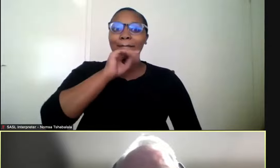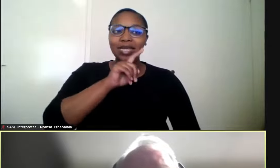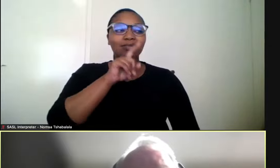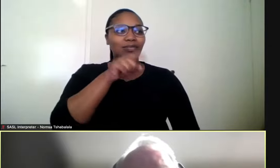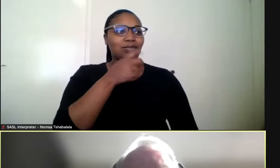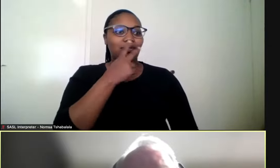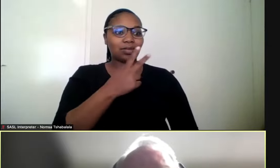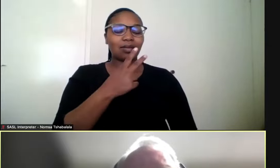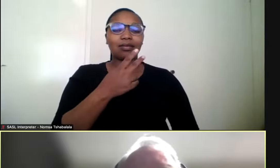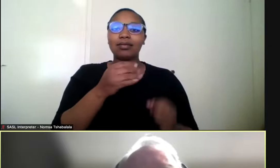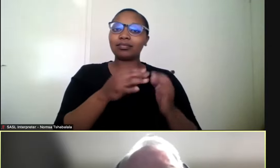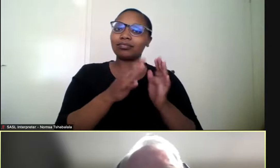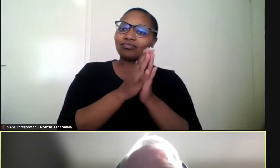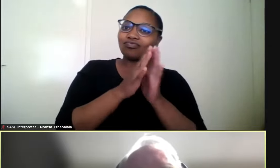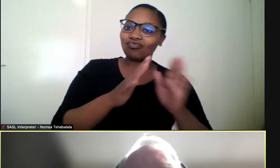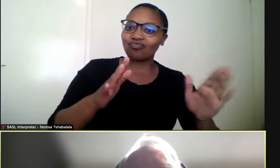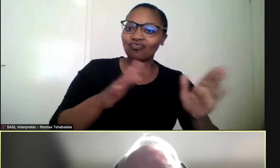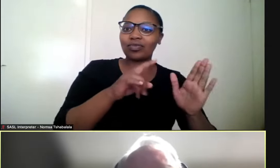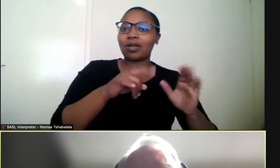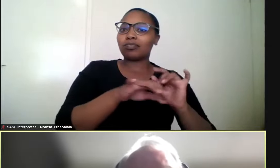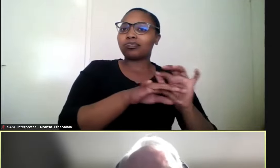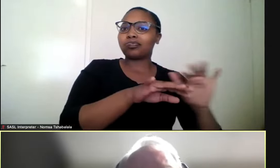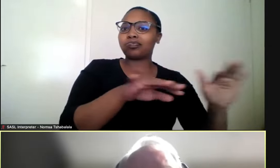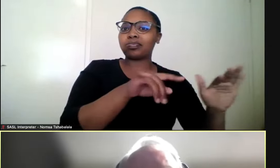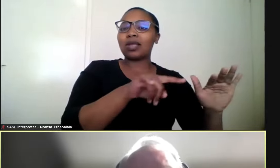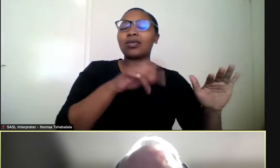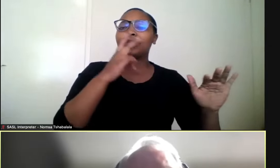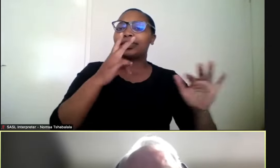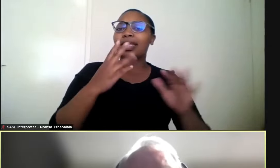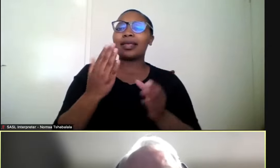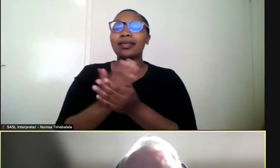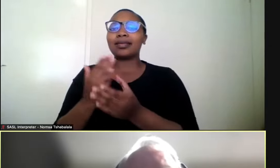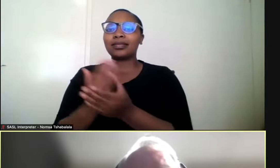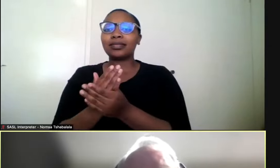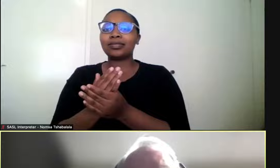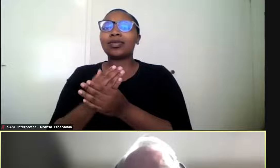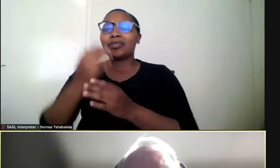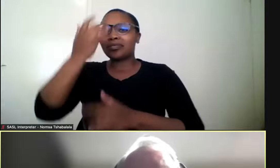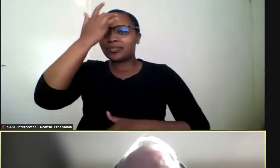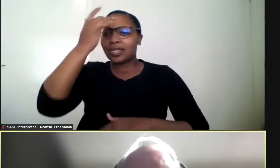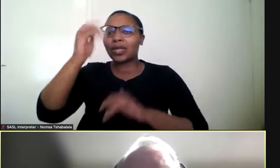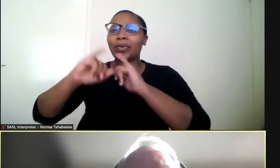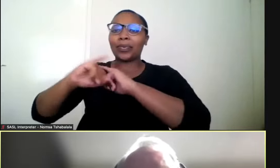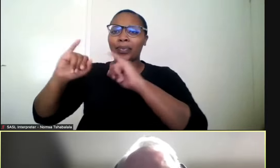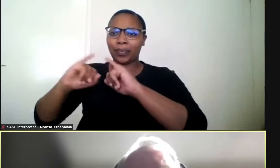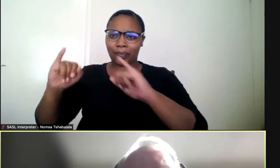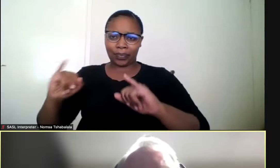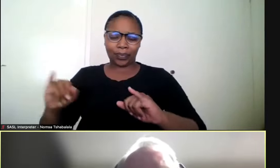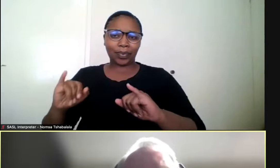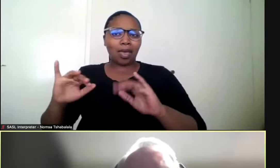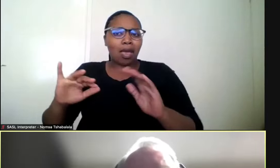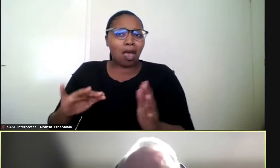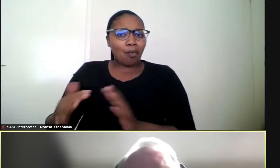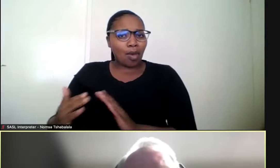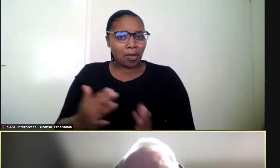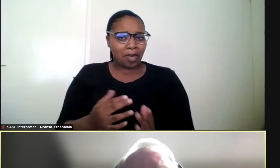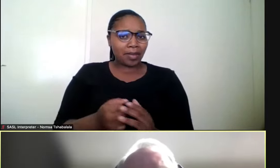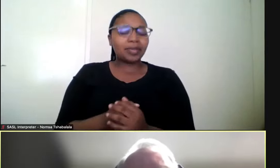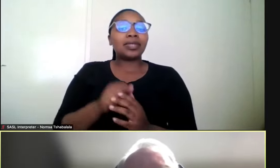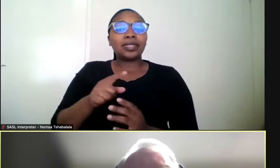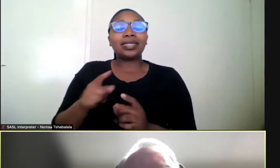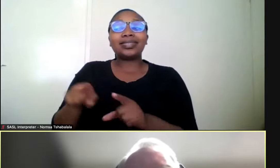more generalized, whether we're seeing cases of severe disease, and we have to tie that